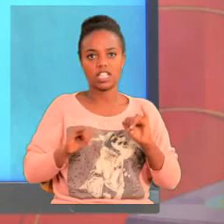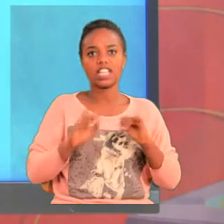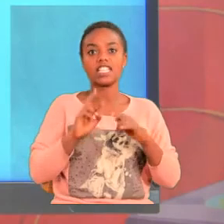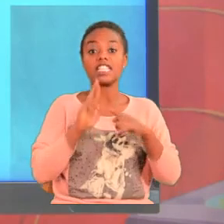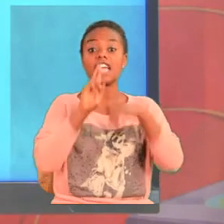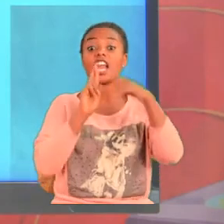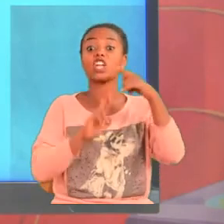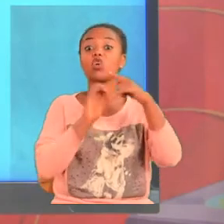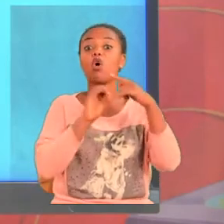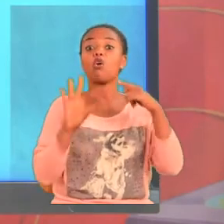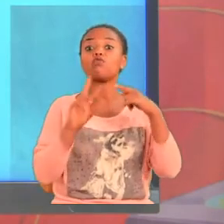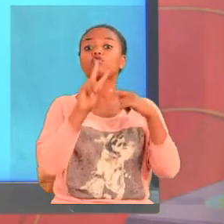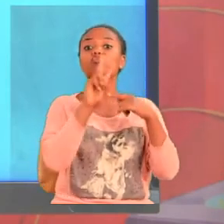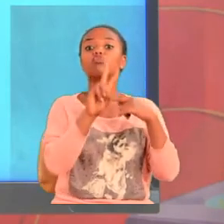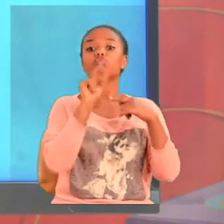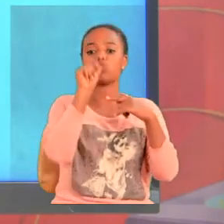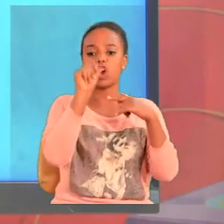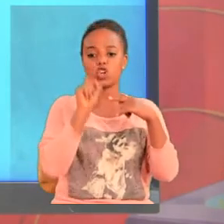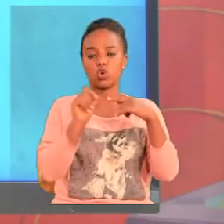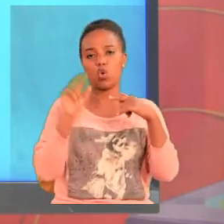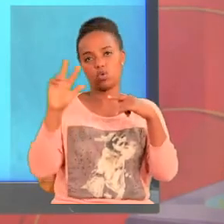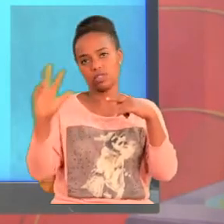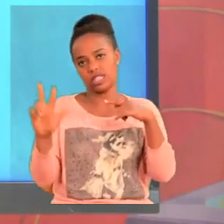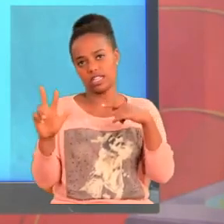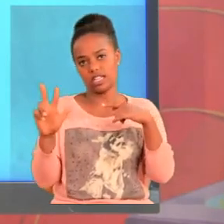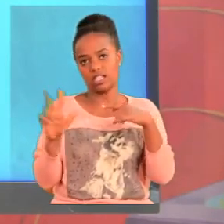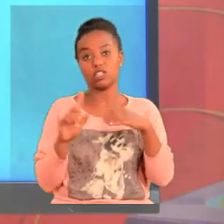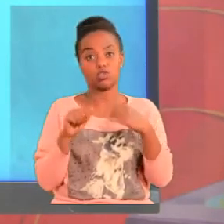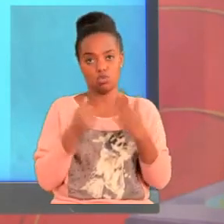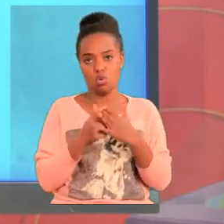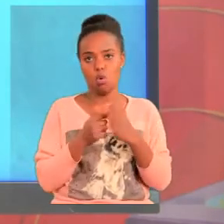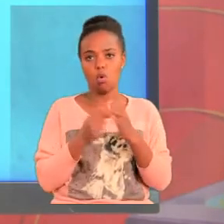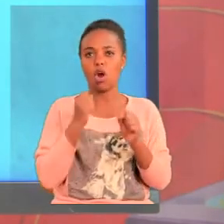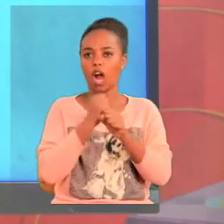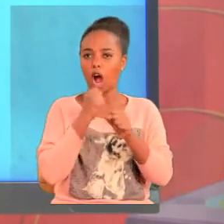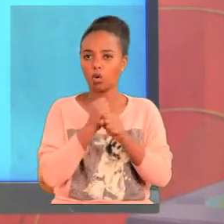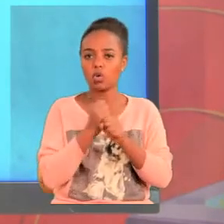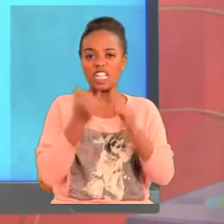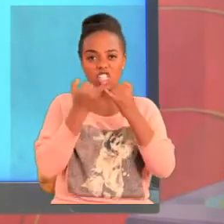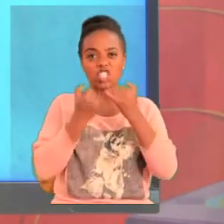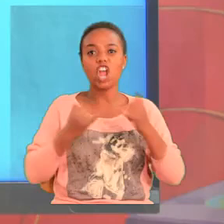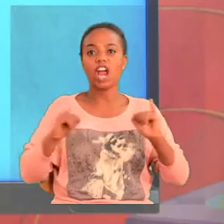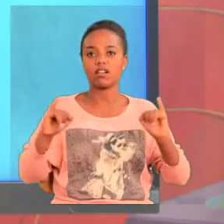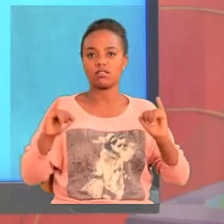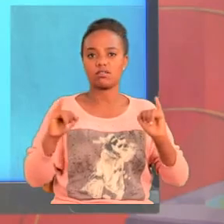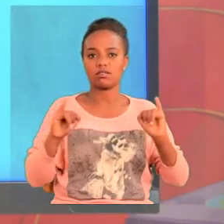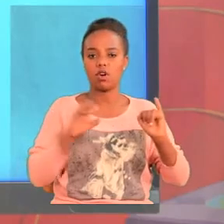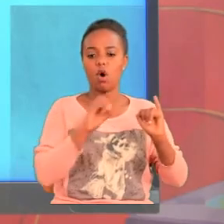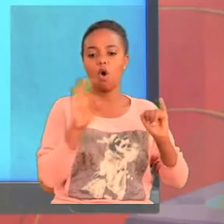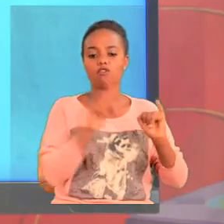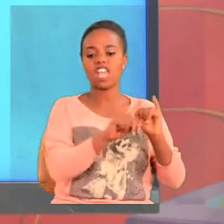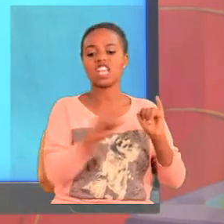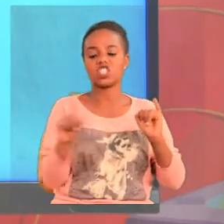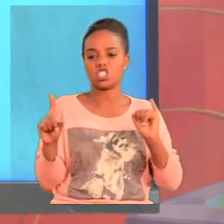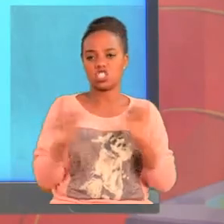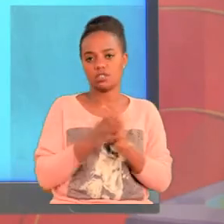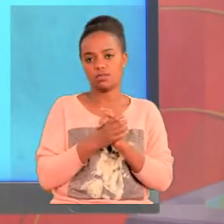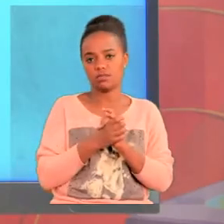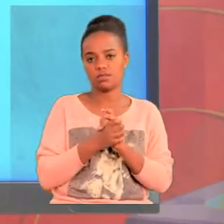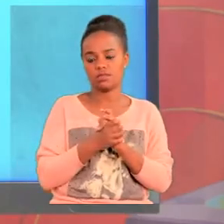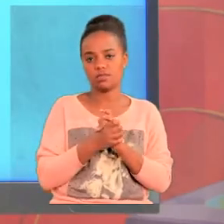ratio 3 respectively. So calculate the share of each. To do